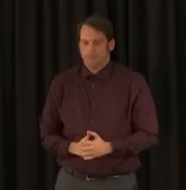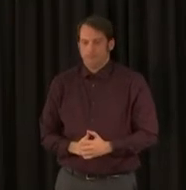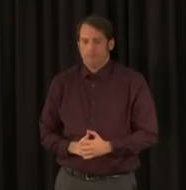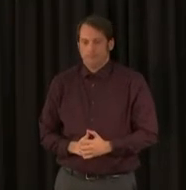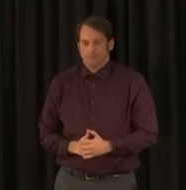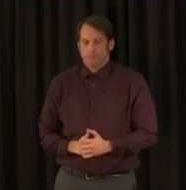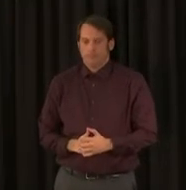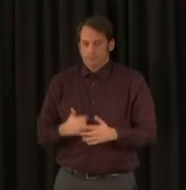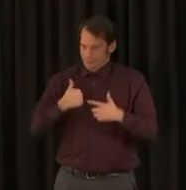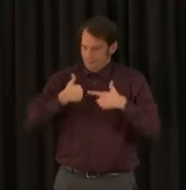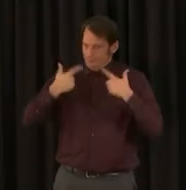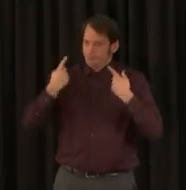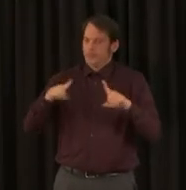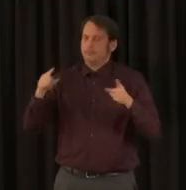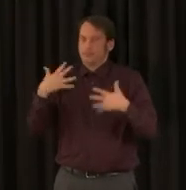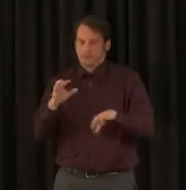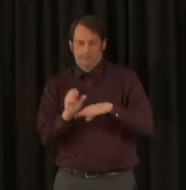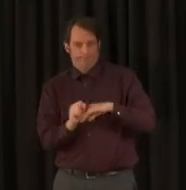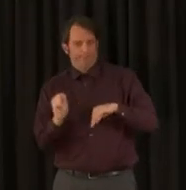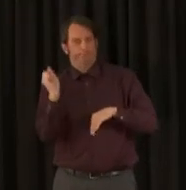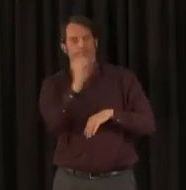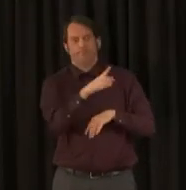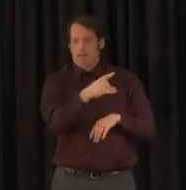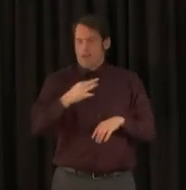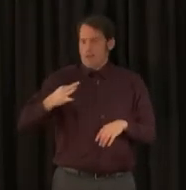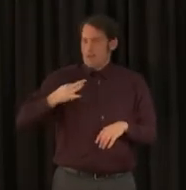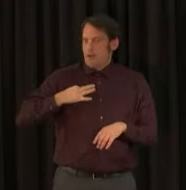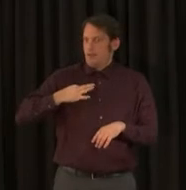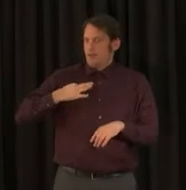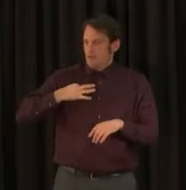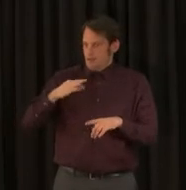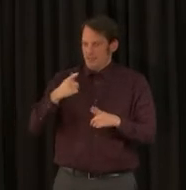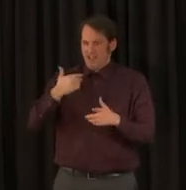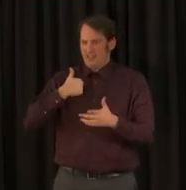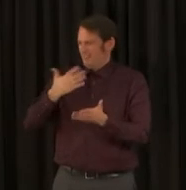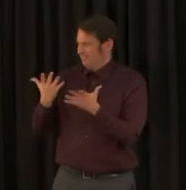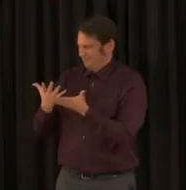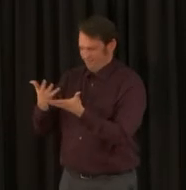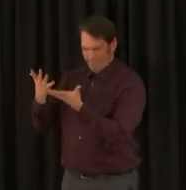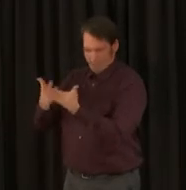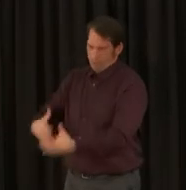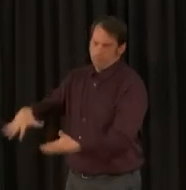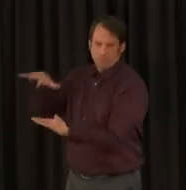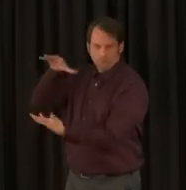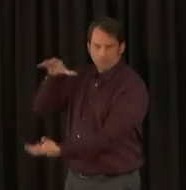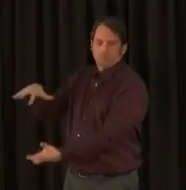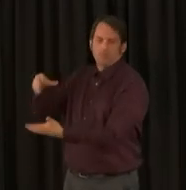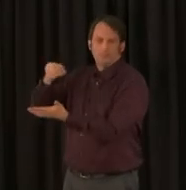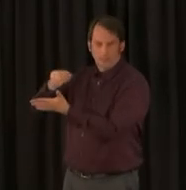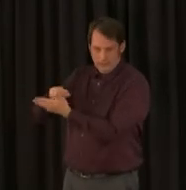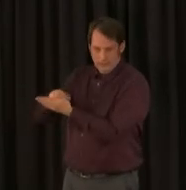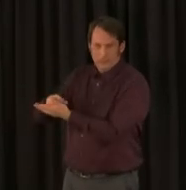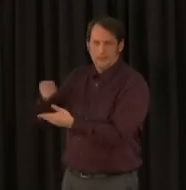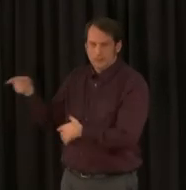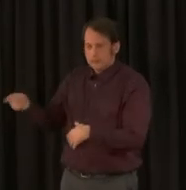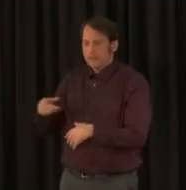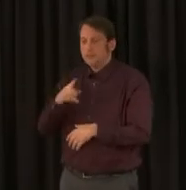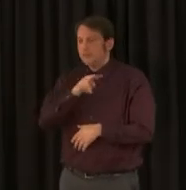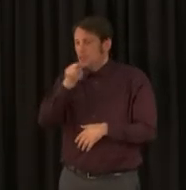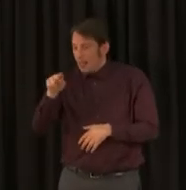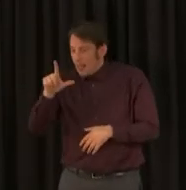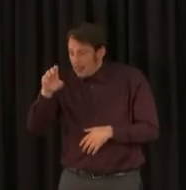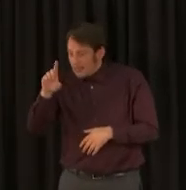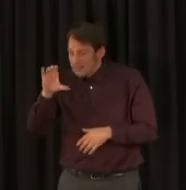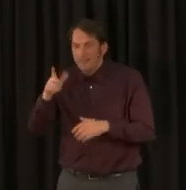really trying to go through the different channels and maneuvering through them. But that's basically what